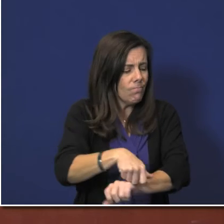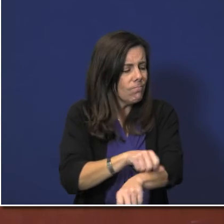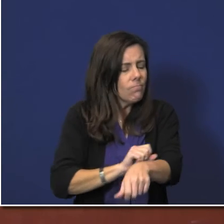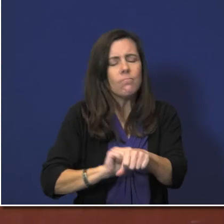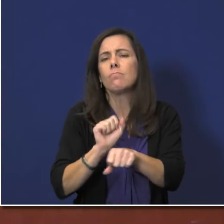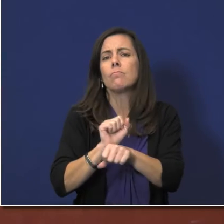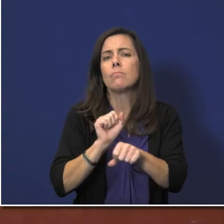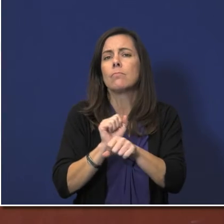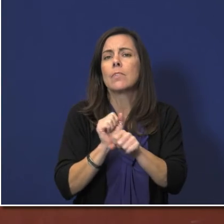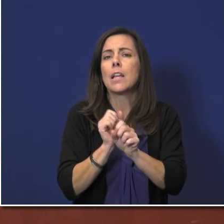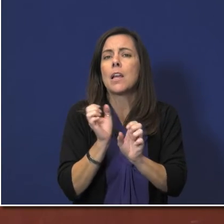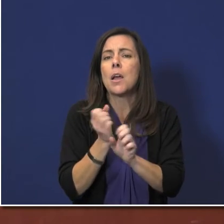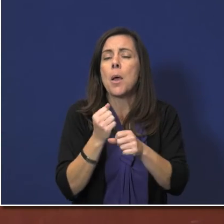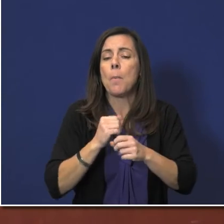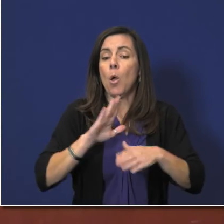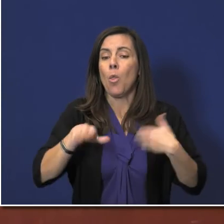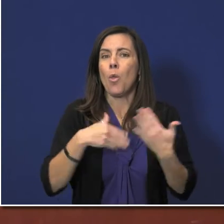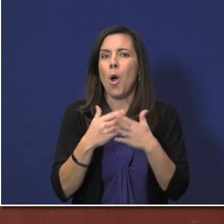look good.